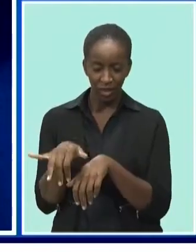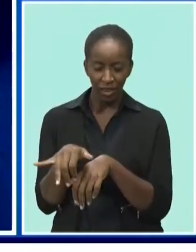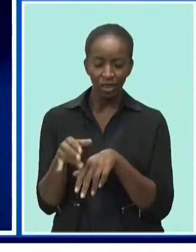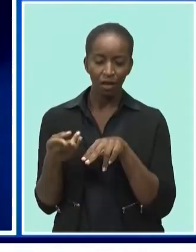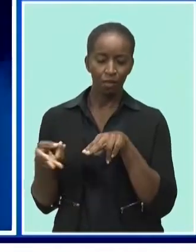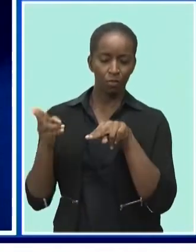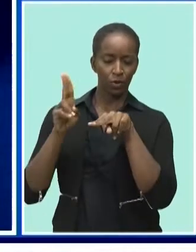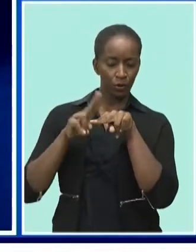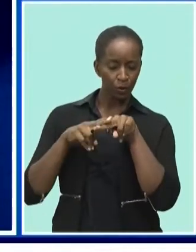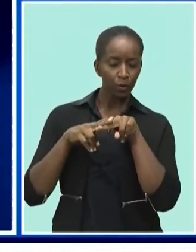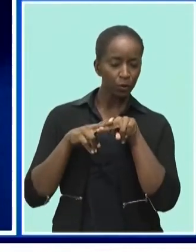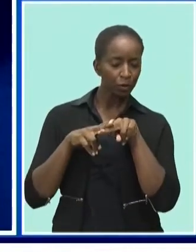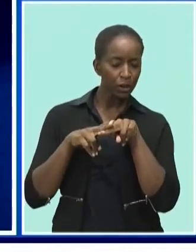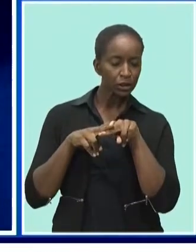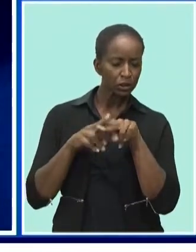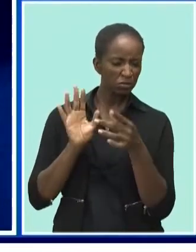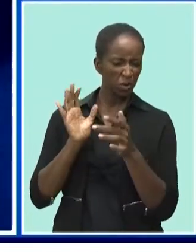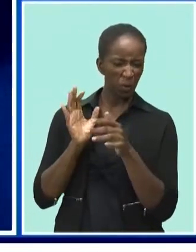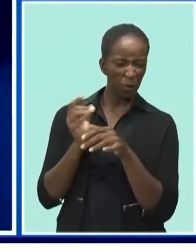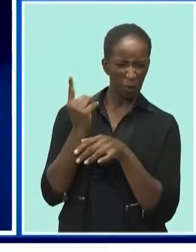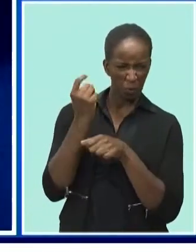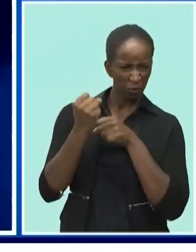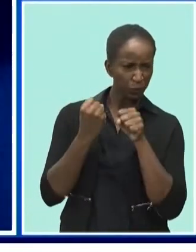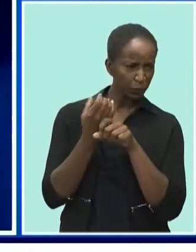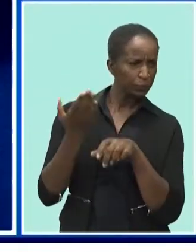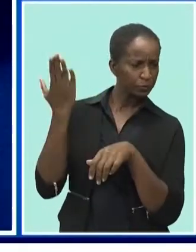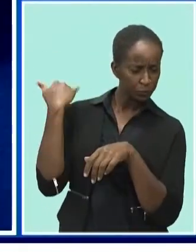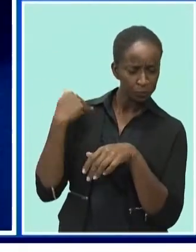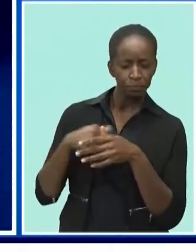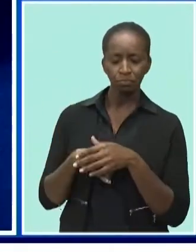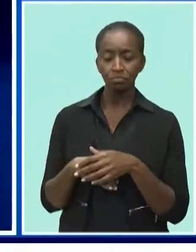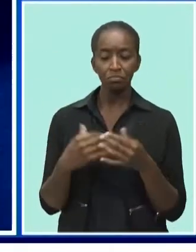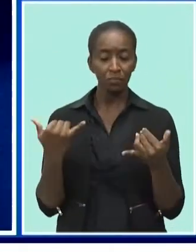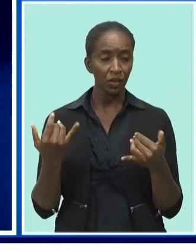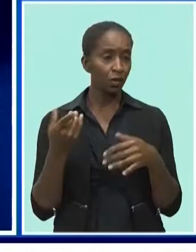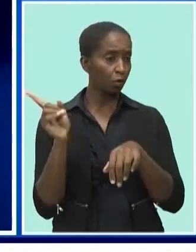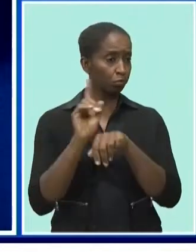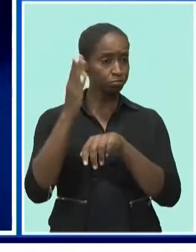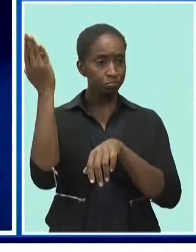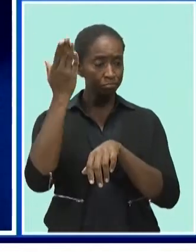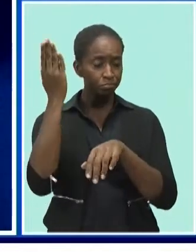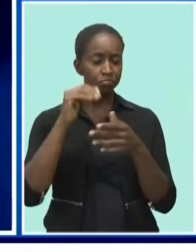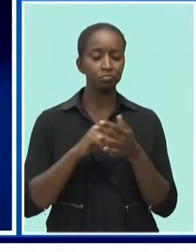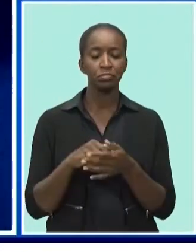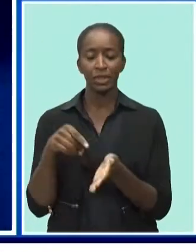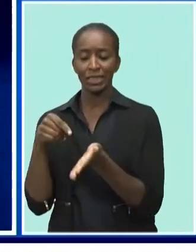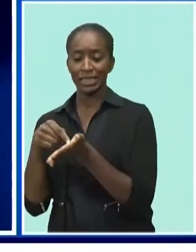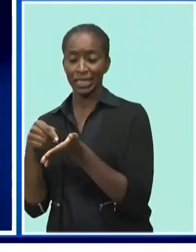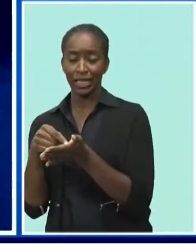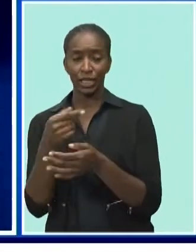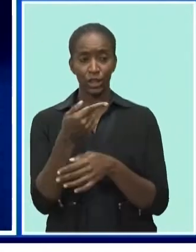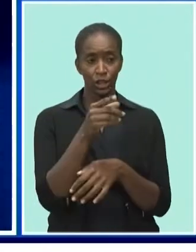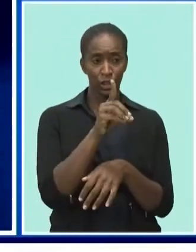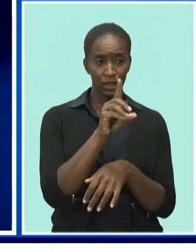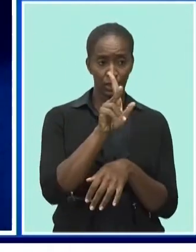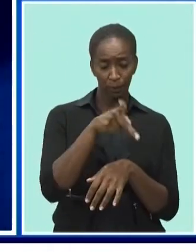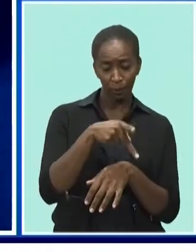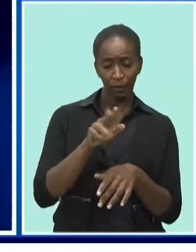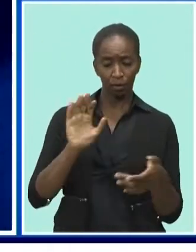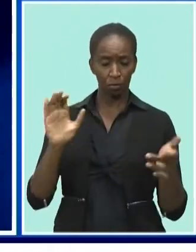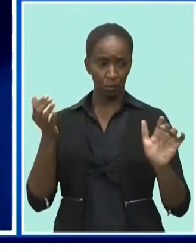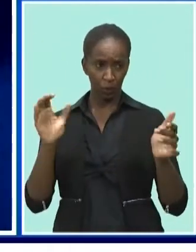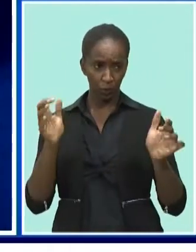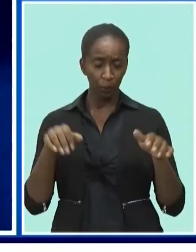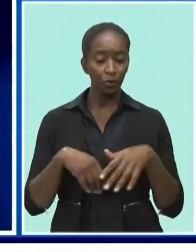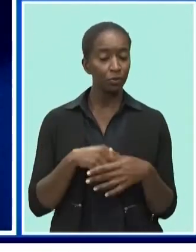as they were a year ago. As we speak today, our debt to GDP ratio, including the arrears